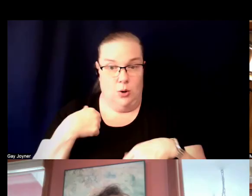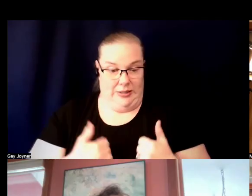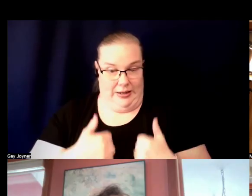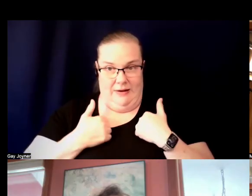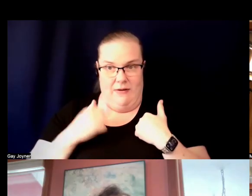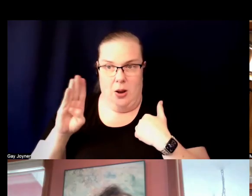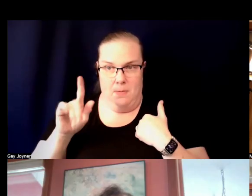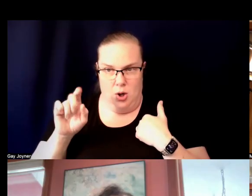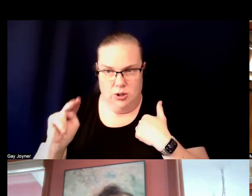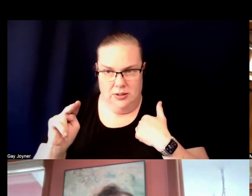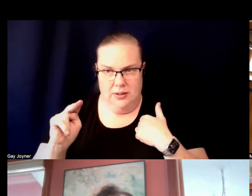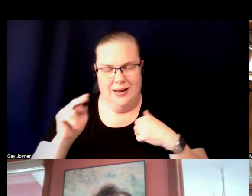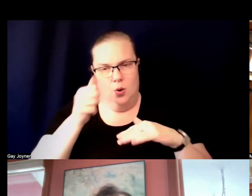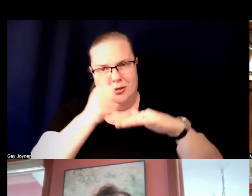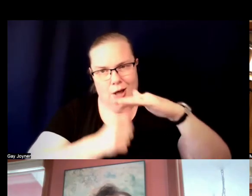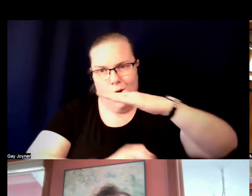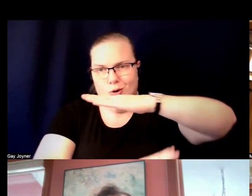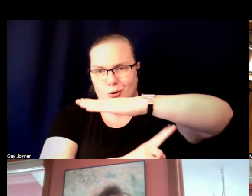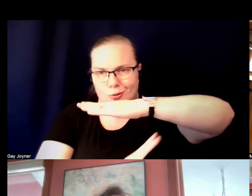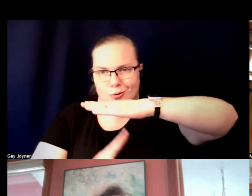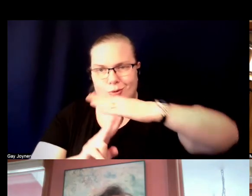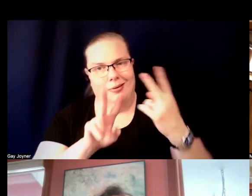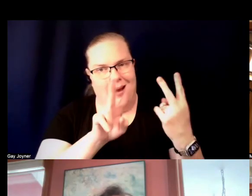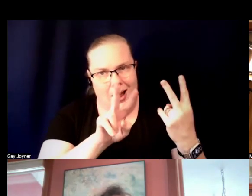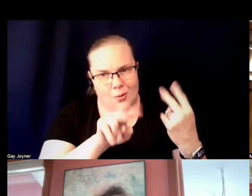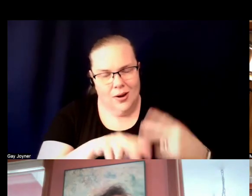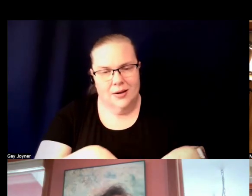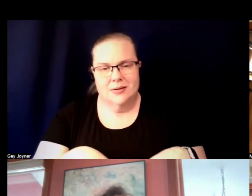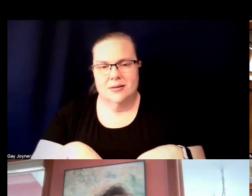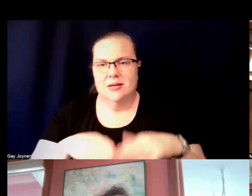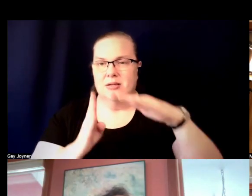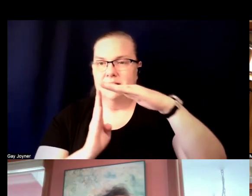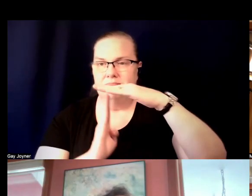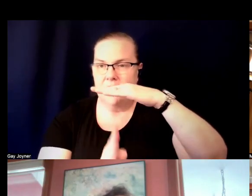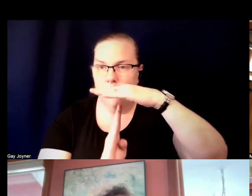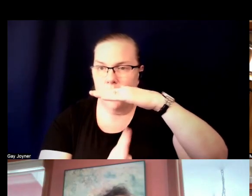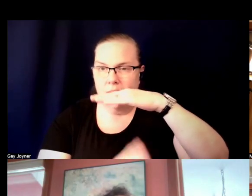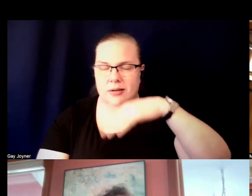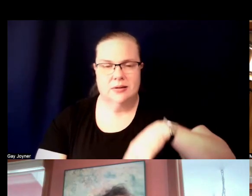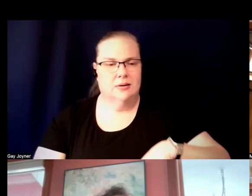the underpasses, some of the buildings, the subways, um,